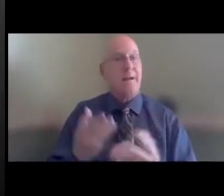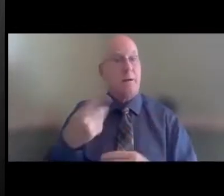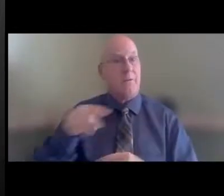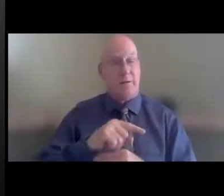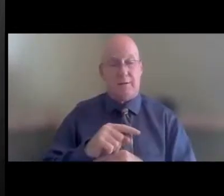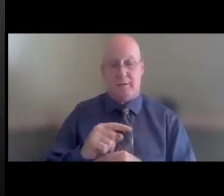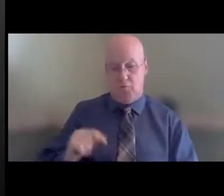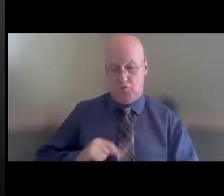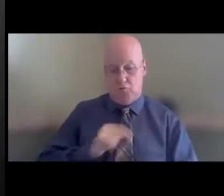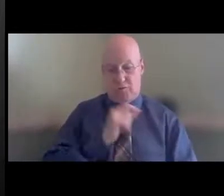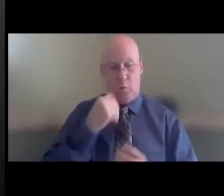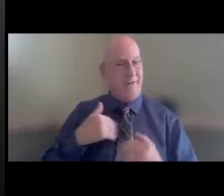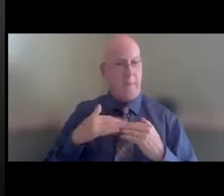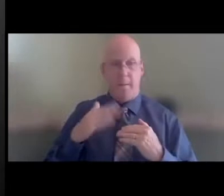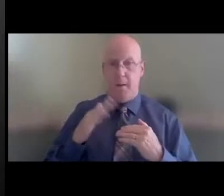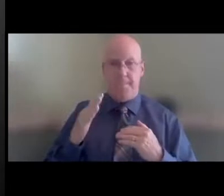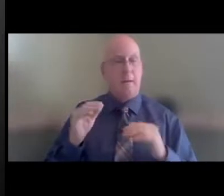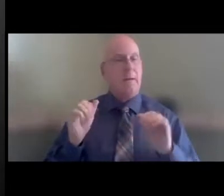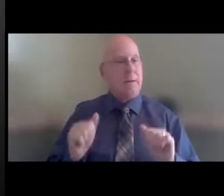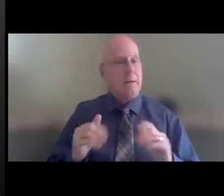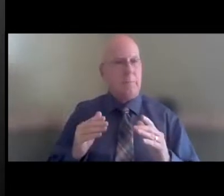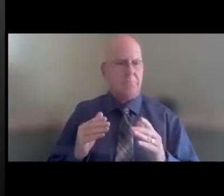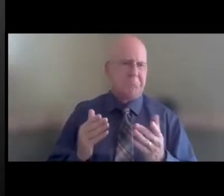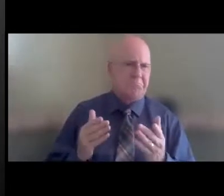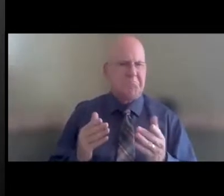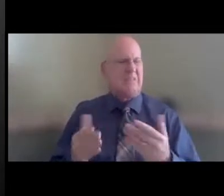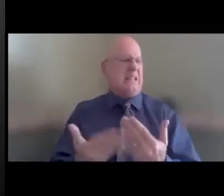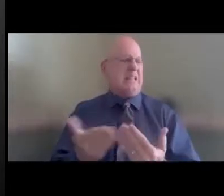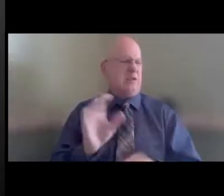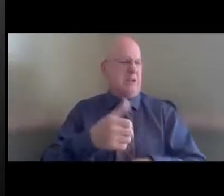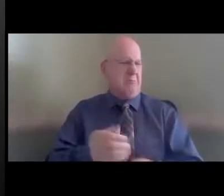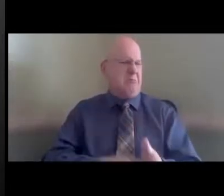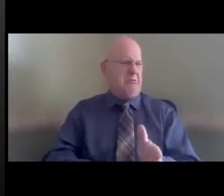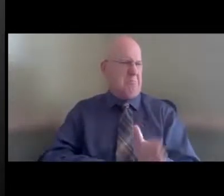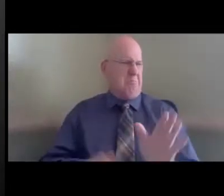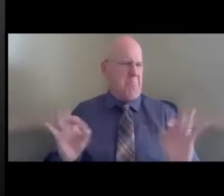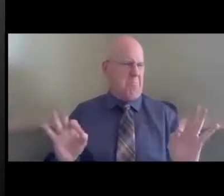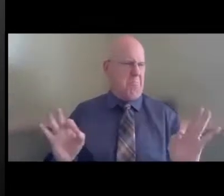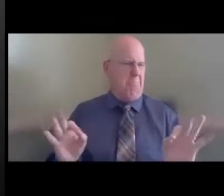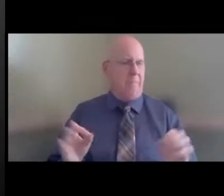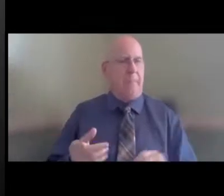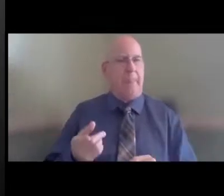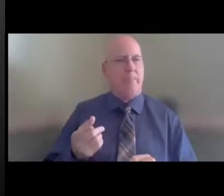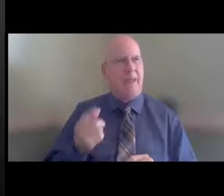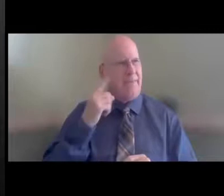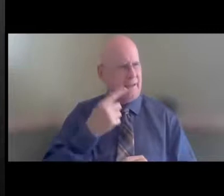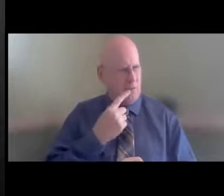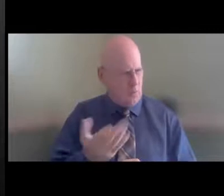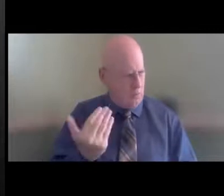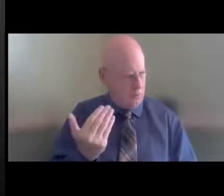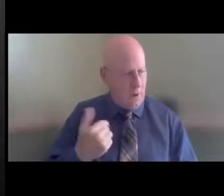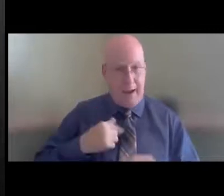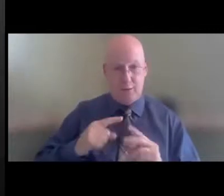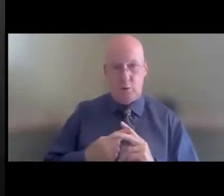a minimum, and they can be very inexpensive to set up. And I just would mention that I think I may have mentioned, I started